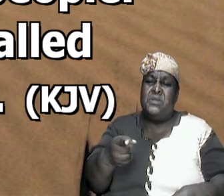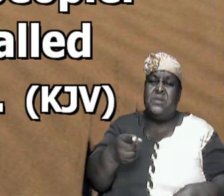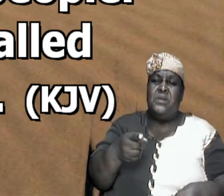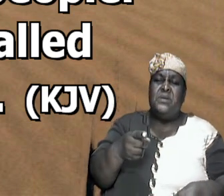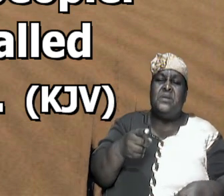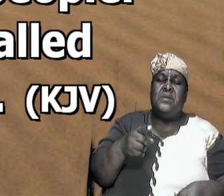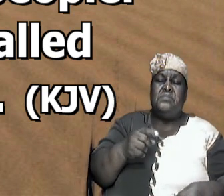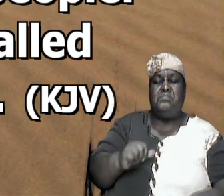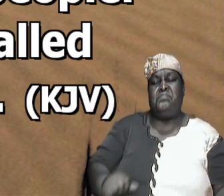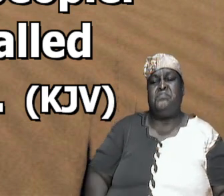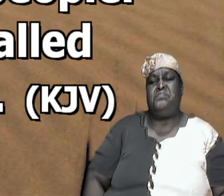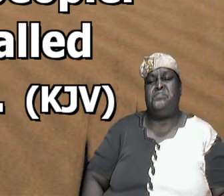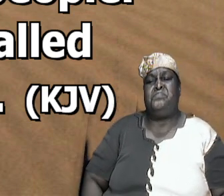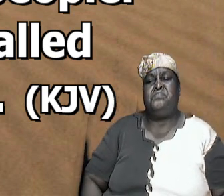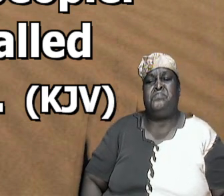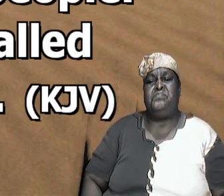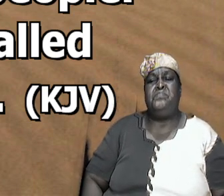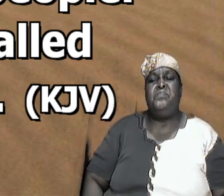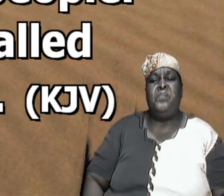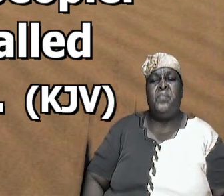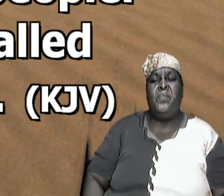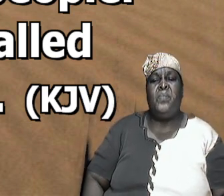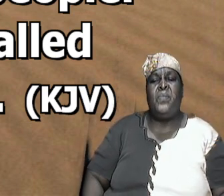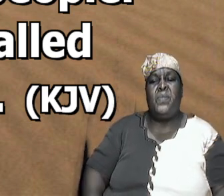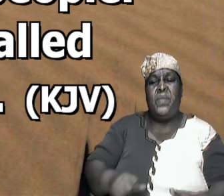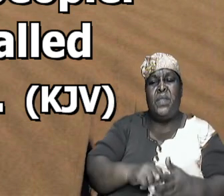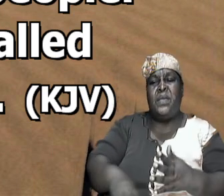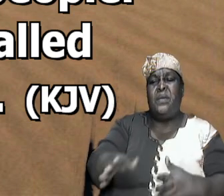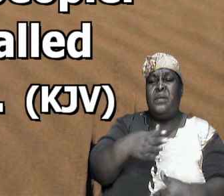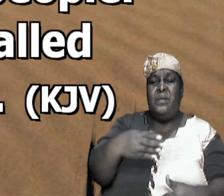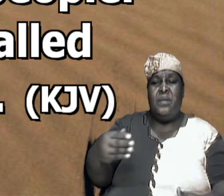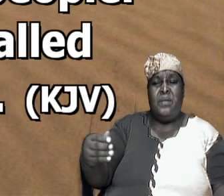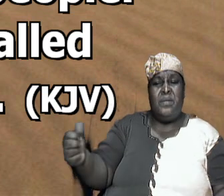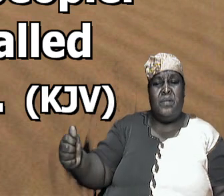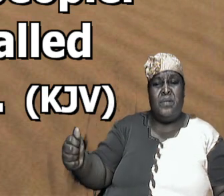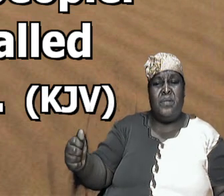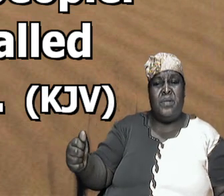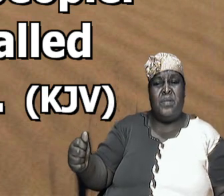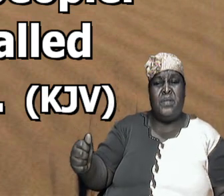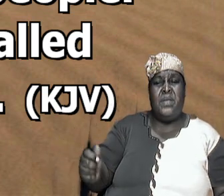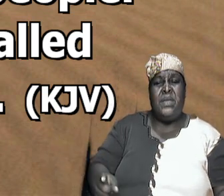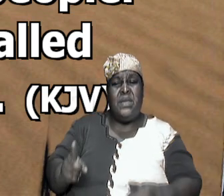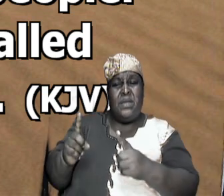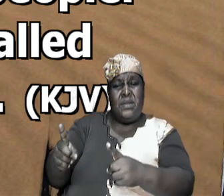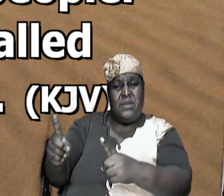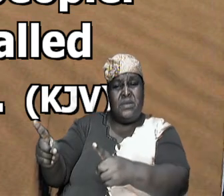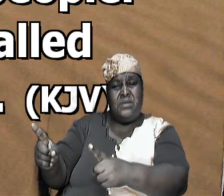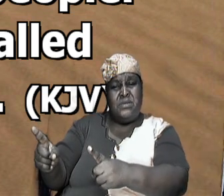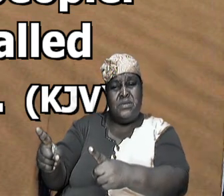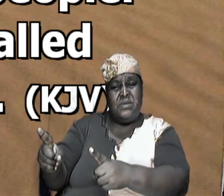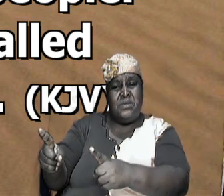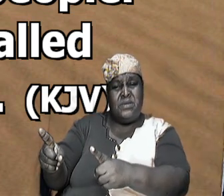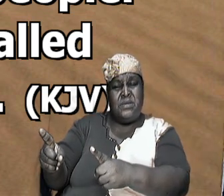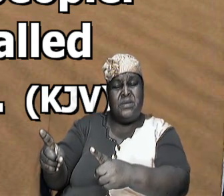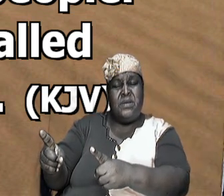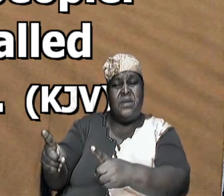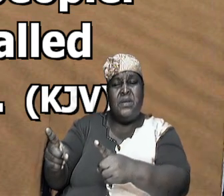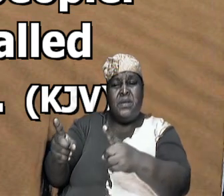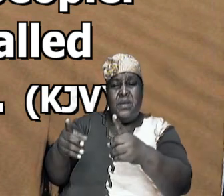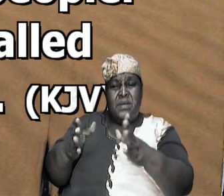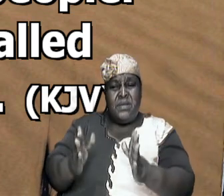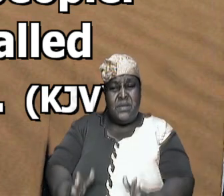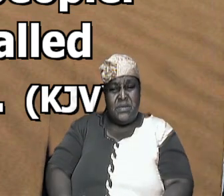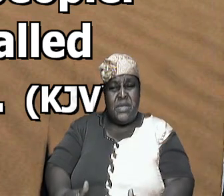Now, the scripture went on to say, and, notice the word and, we're going to come back to it. The Bible says,